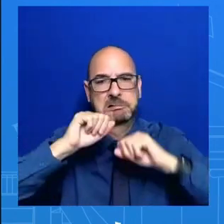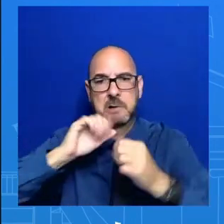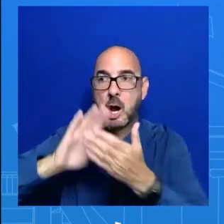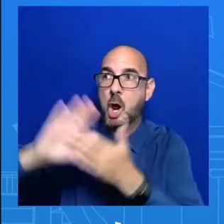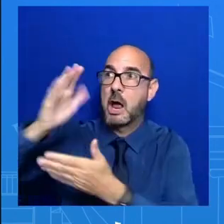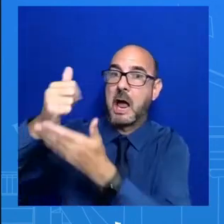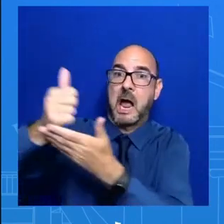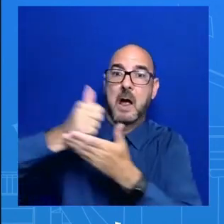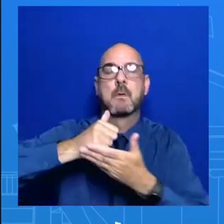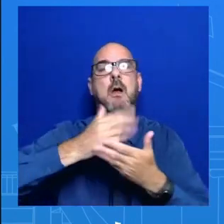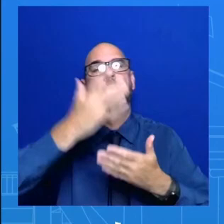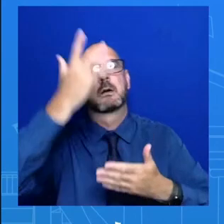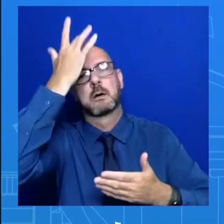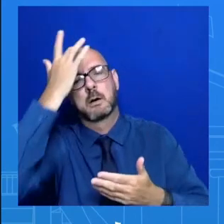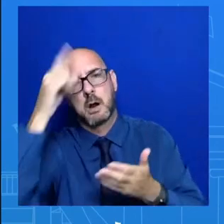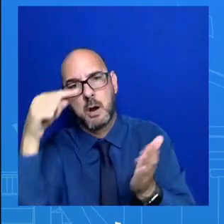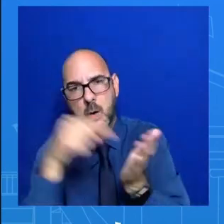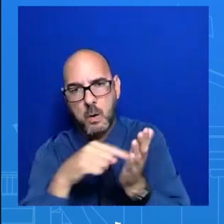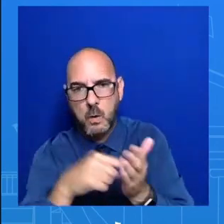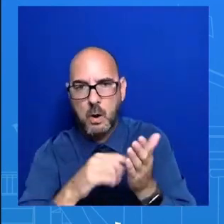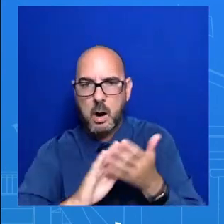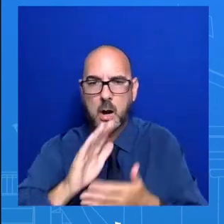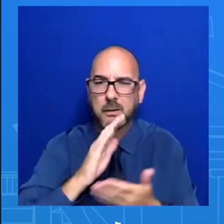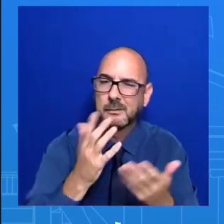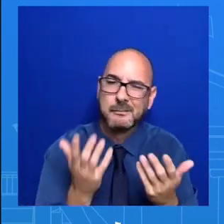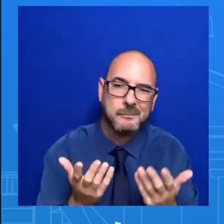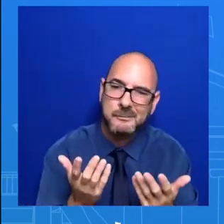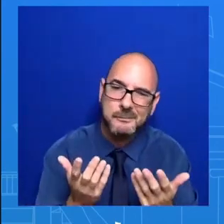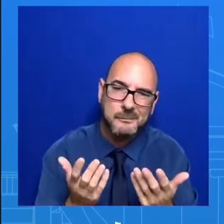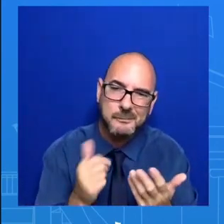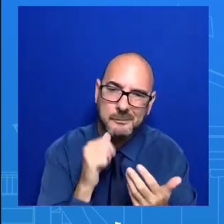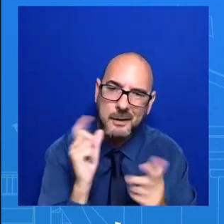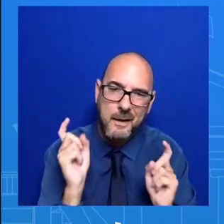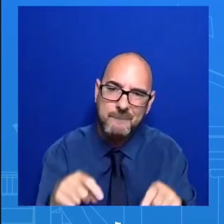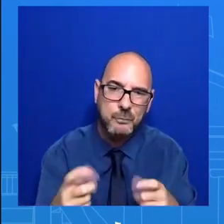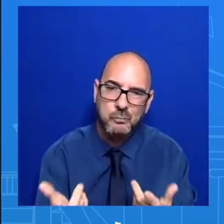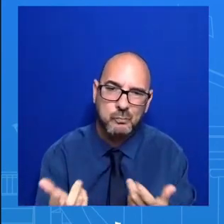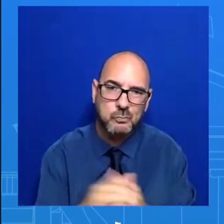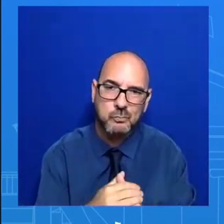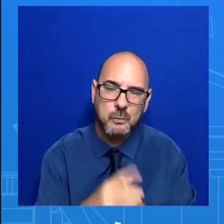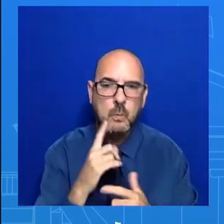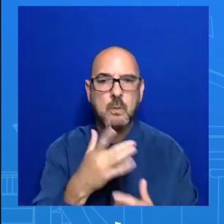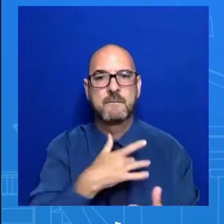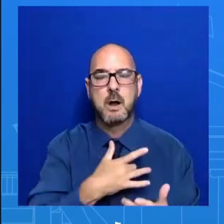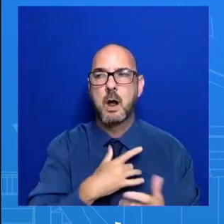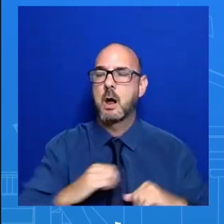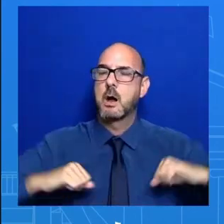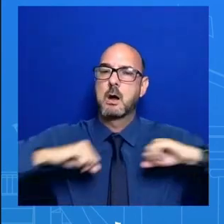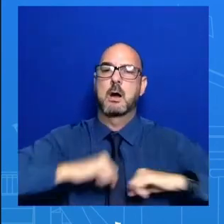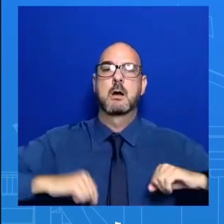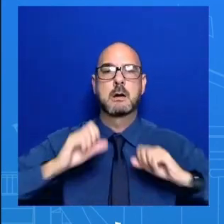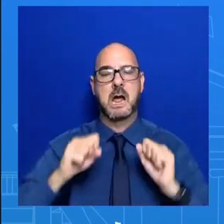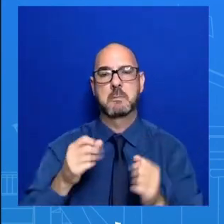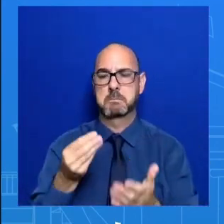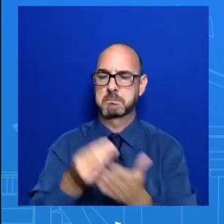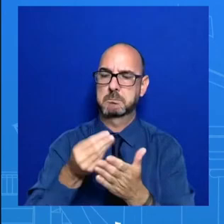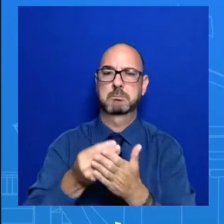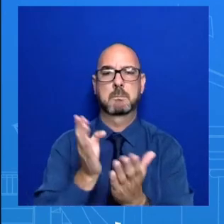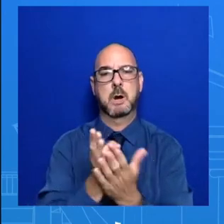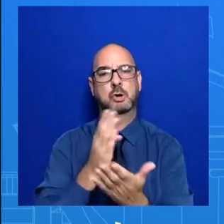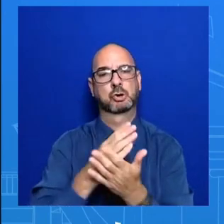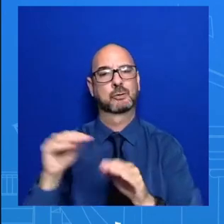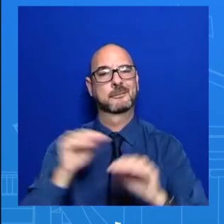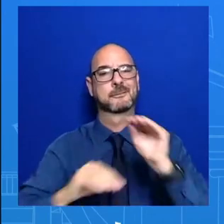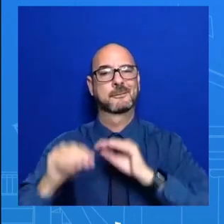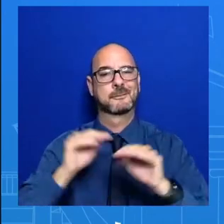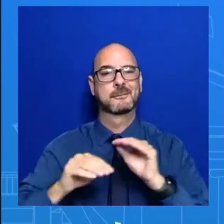have to. They should be given a little bit of breathing room. That is something that, by the way, that's something that majority of Americans agree on,